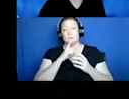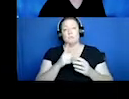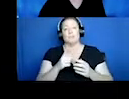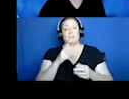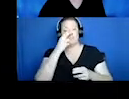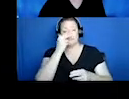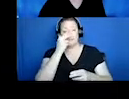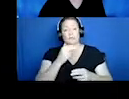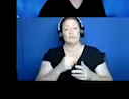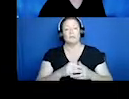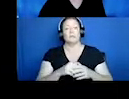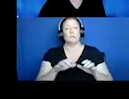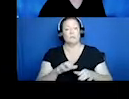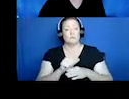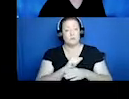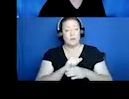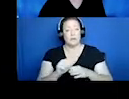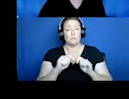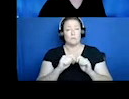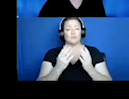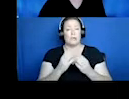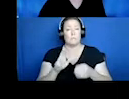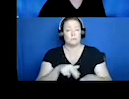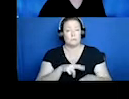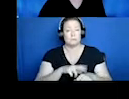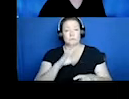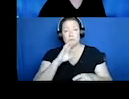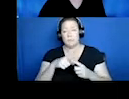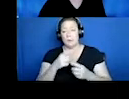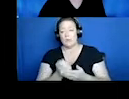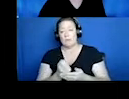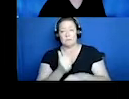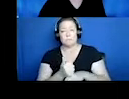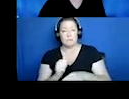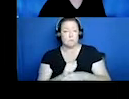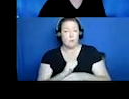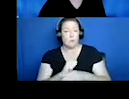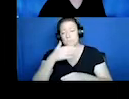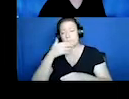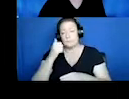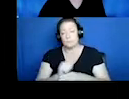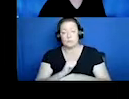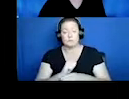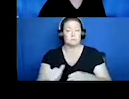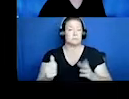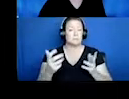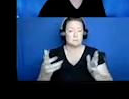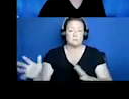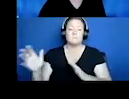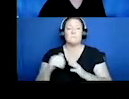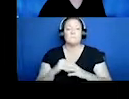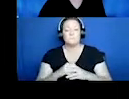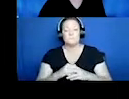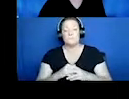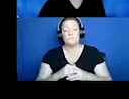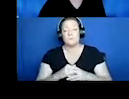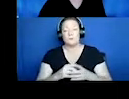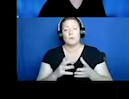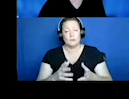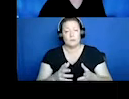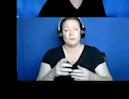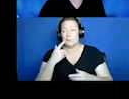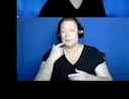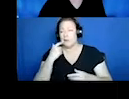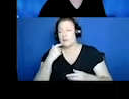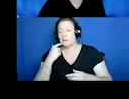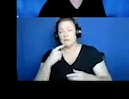funny when we do training with tribal nations and we talk about evidence-based practice and best practices and promising practices. the grandmas kind of giggle in the back